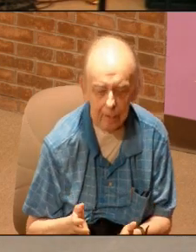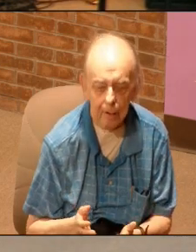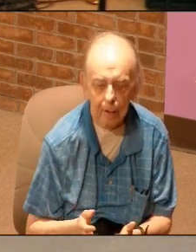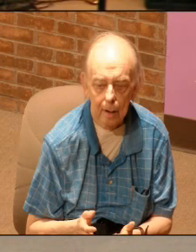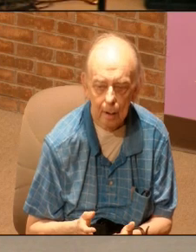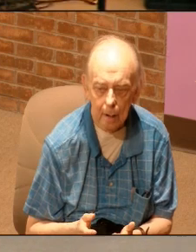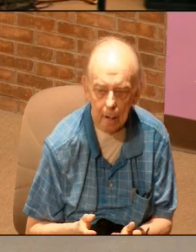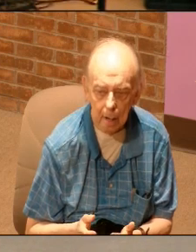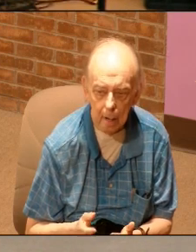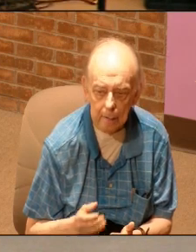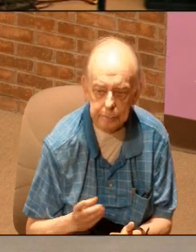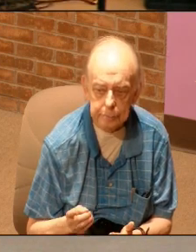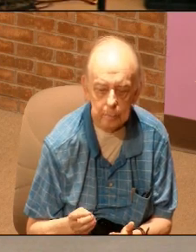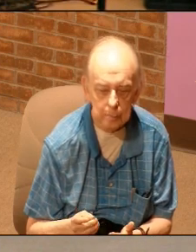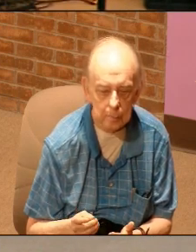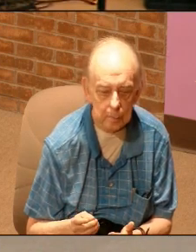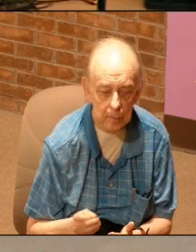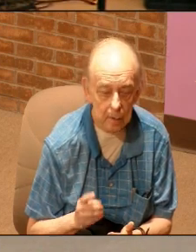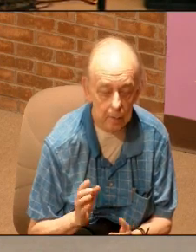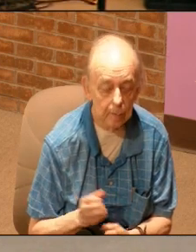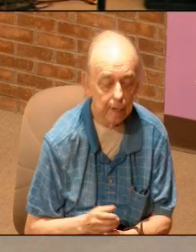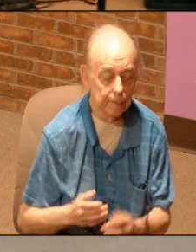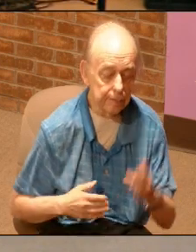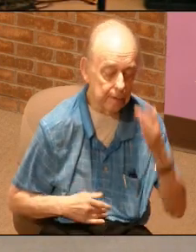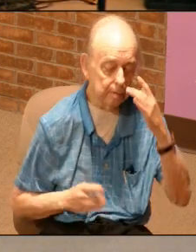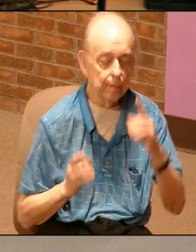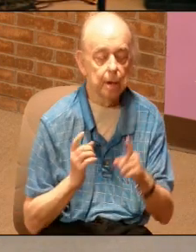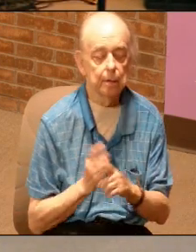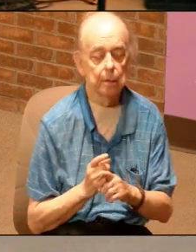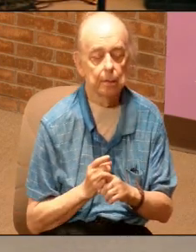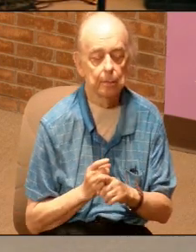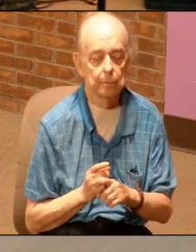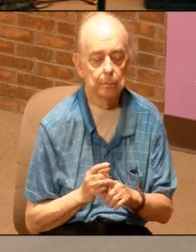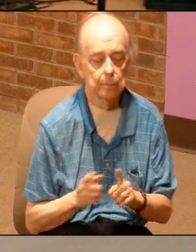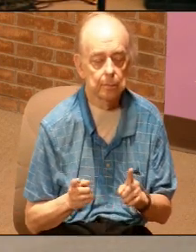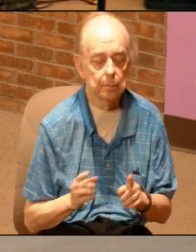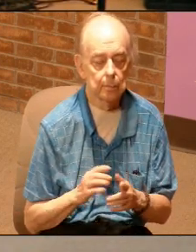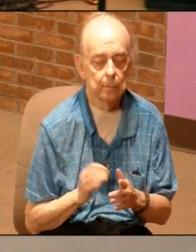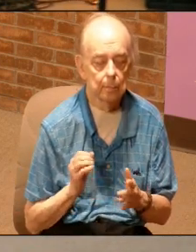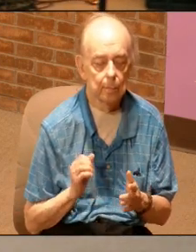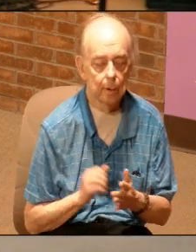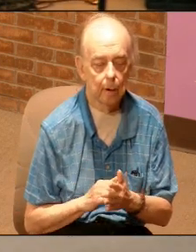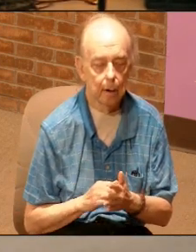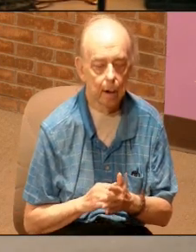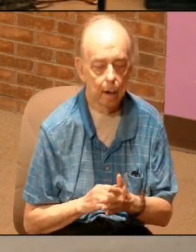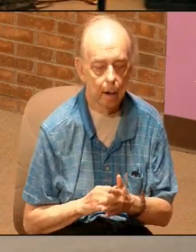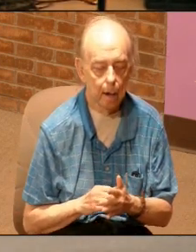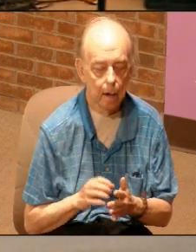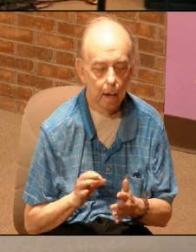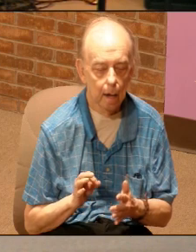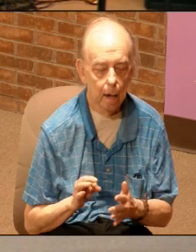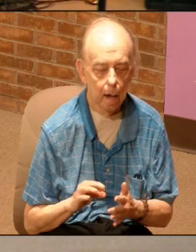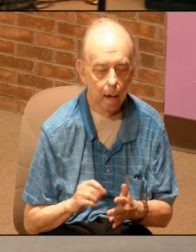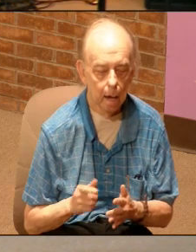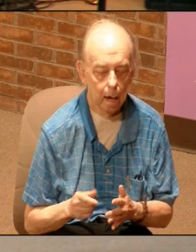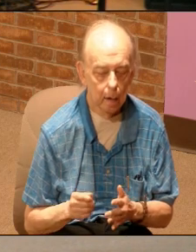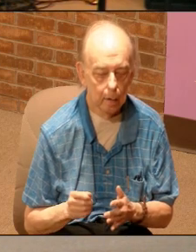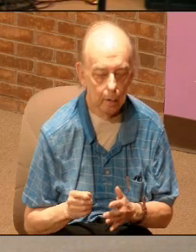this stuff, you would just get sick, right? But if you learned how to eat that frog one piece at a time,